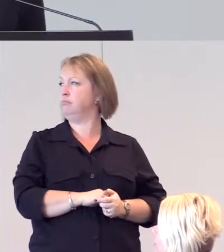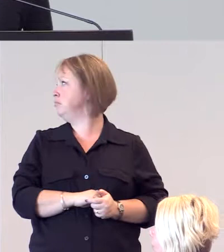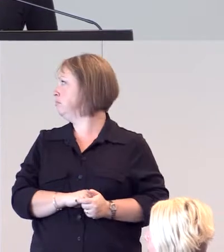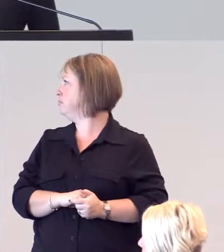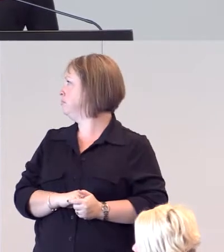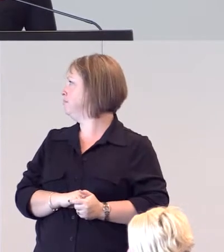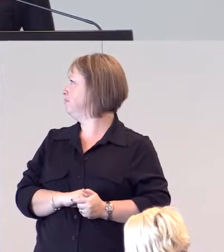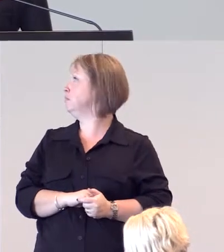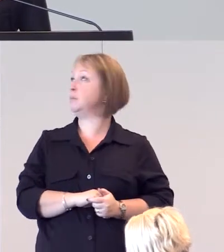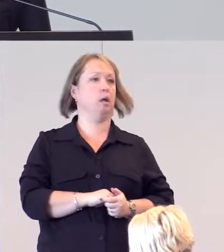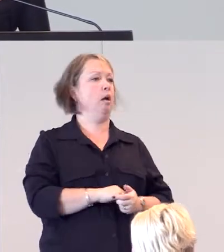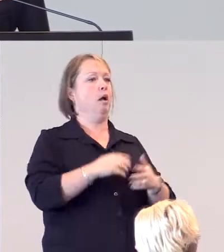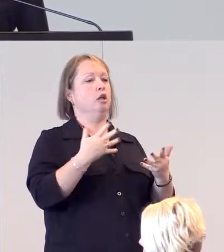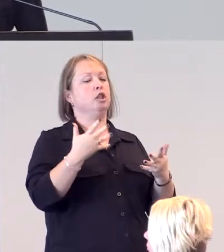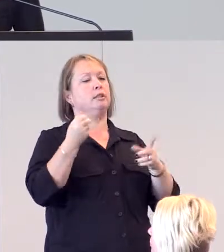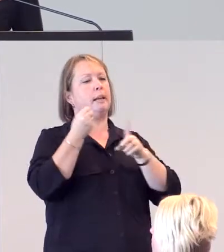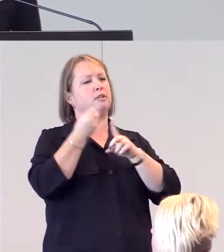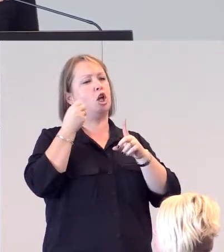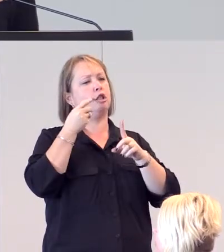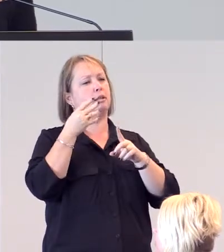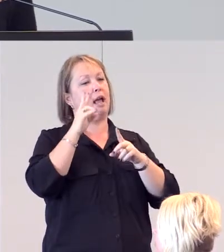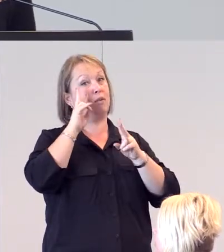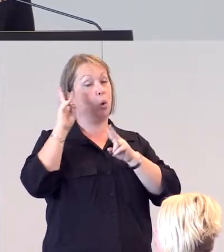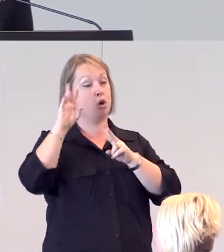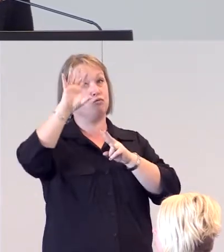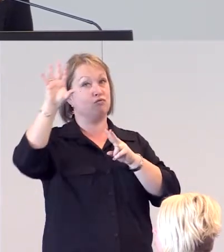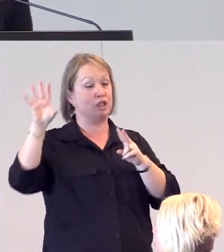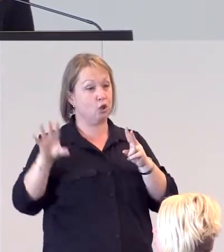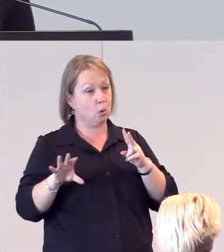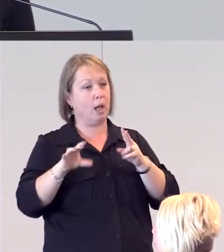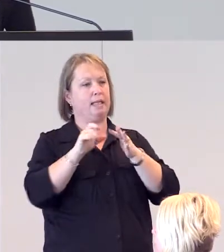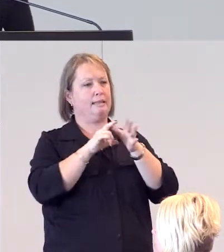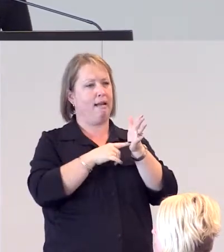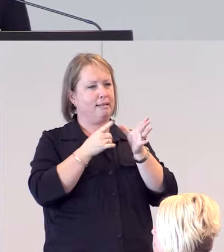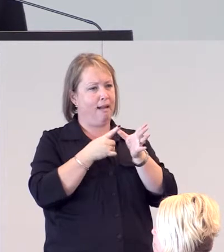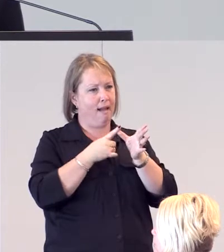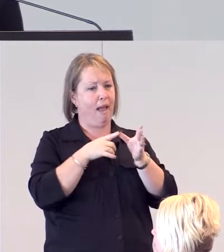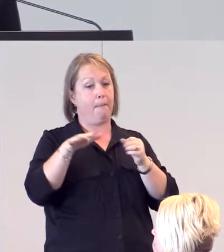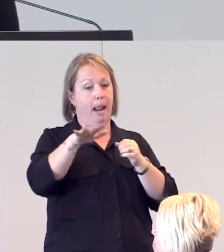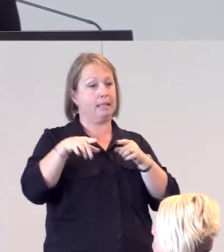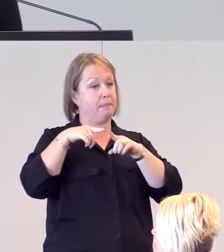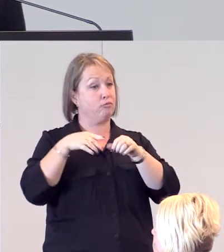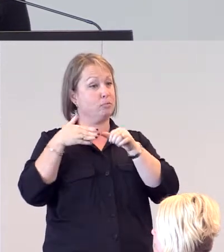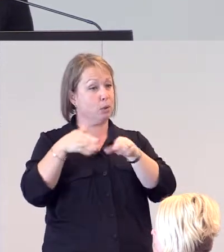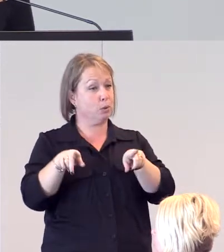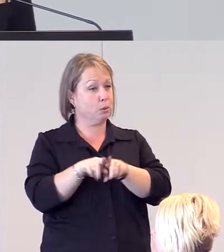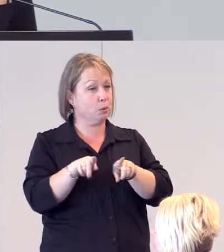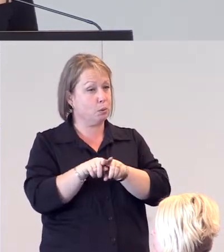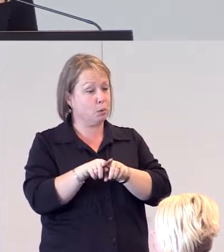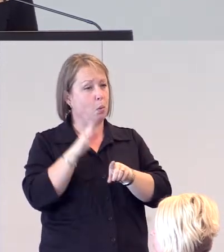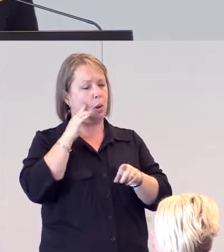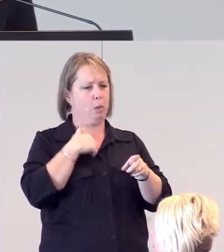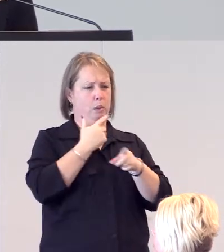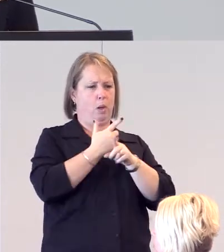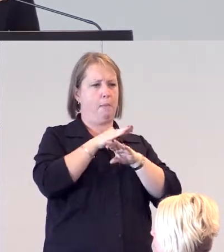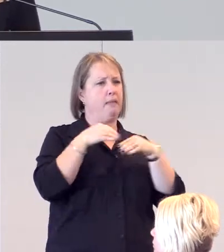Just to emphasise the need to look at the regional and data and think of place-based responses, is that when we do talk